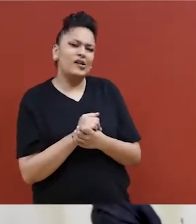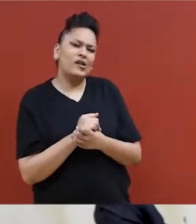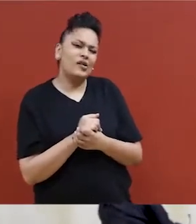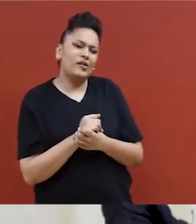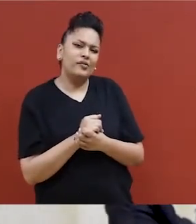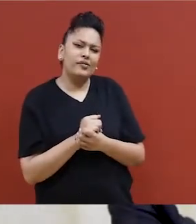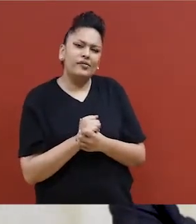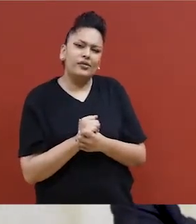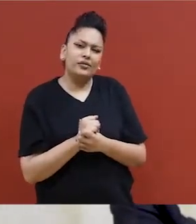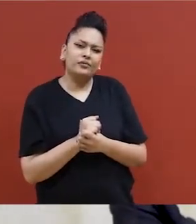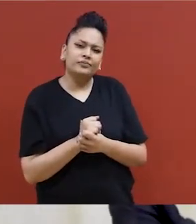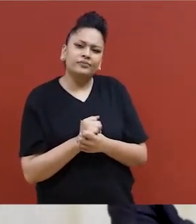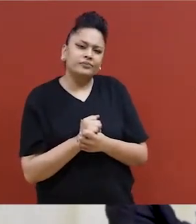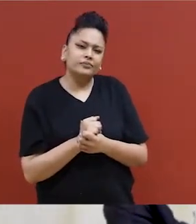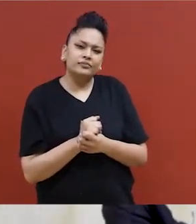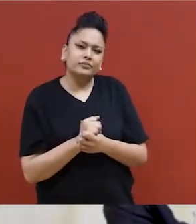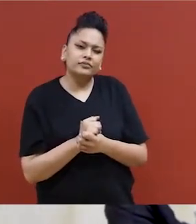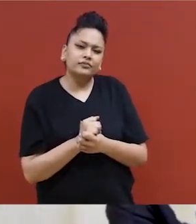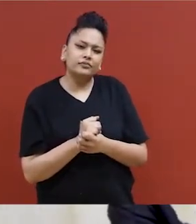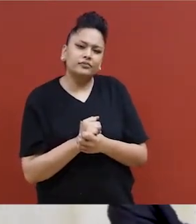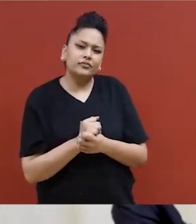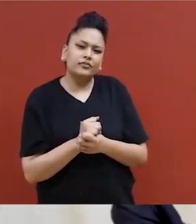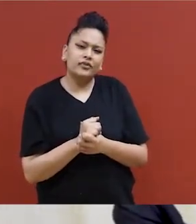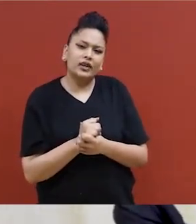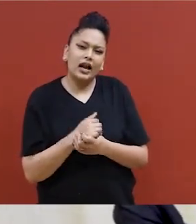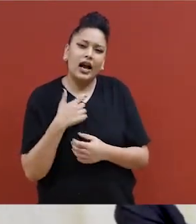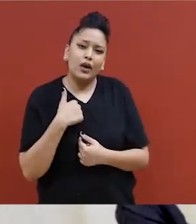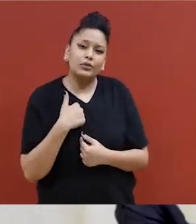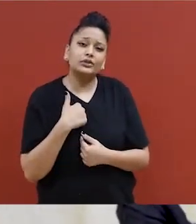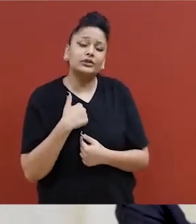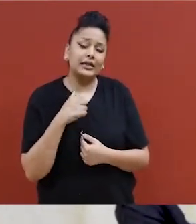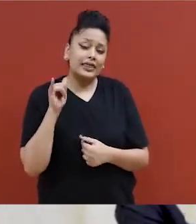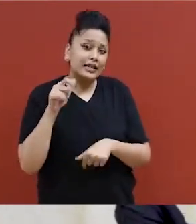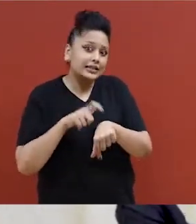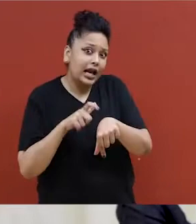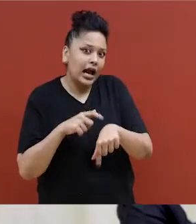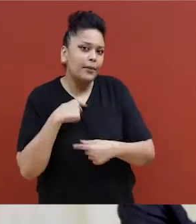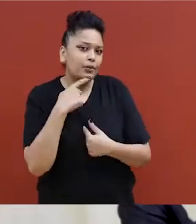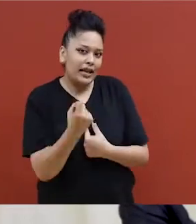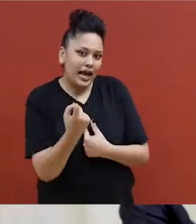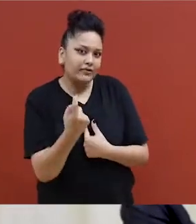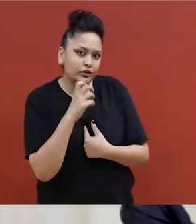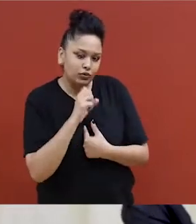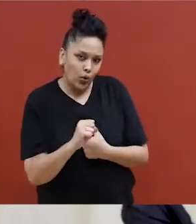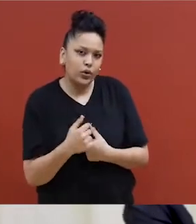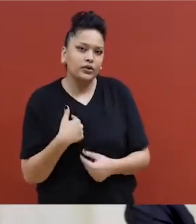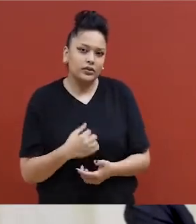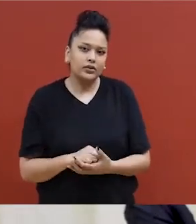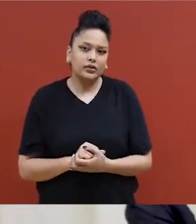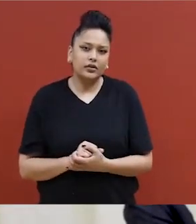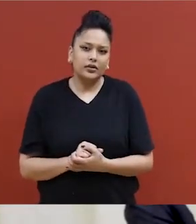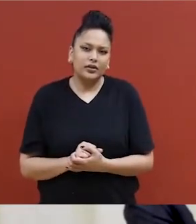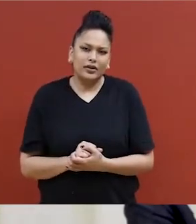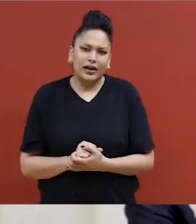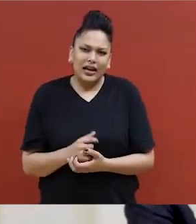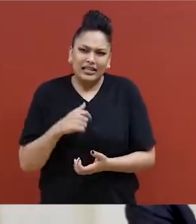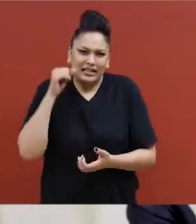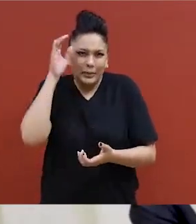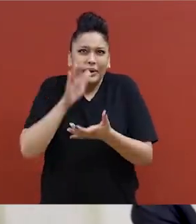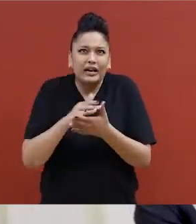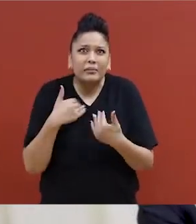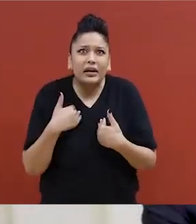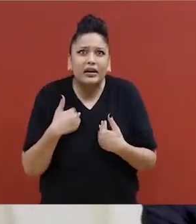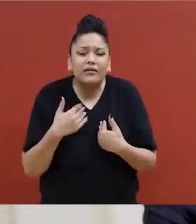your shoe. And it was as an 11-year-old, it's like, okay, where do I go